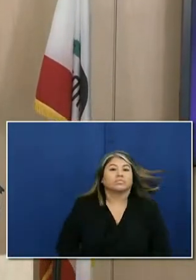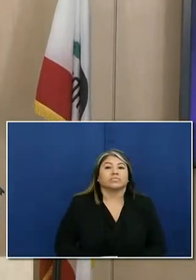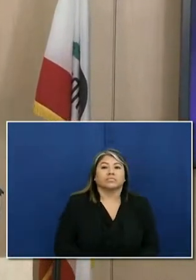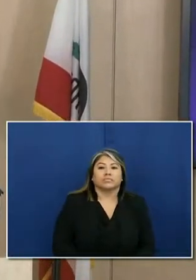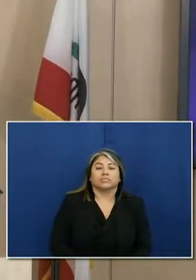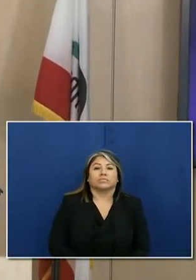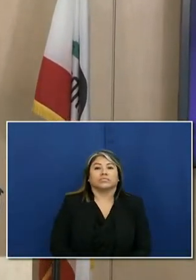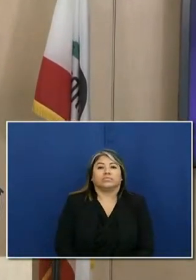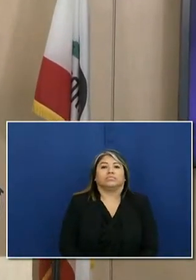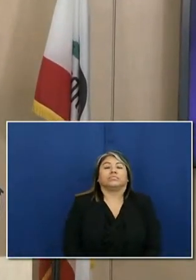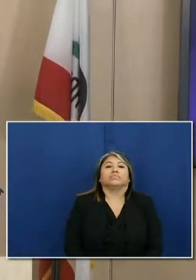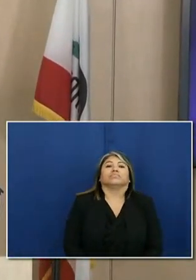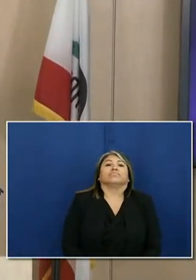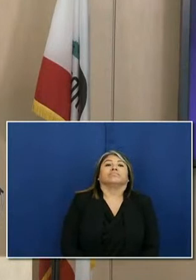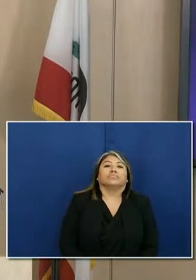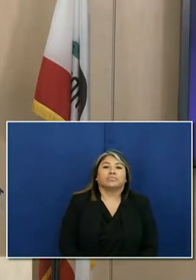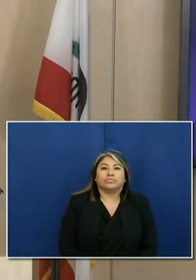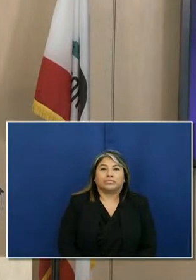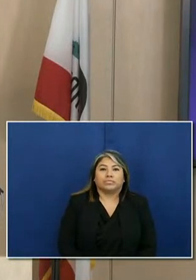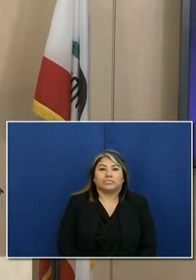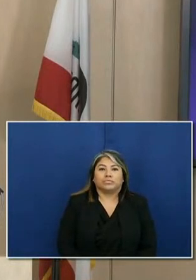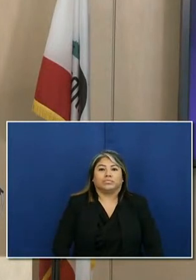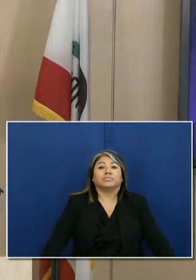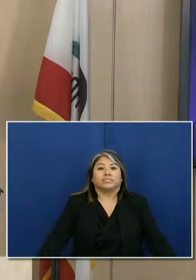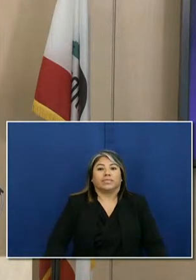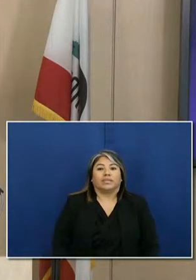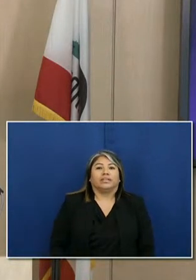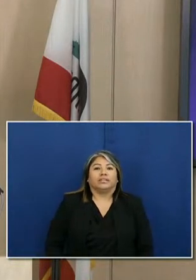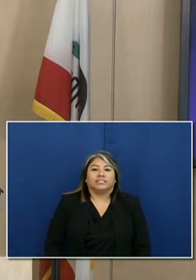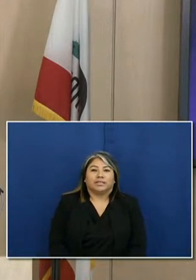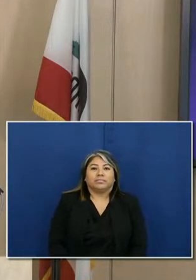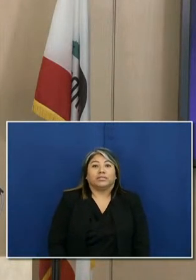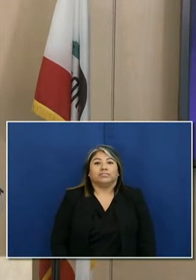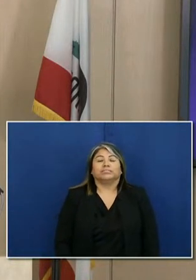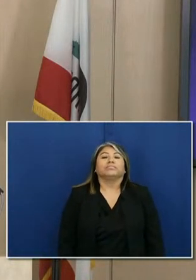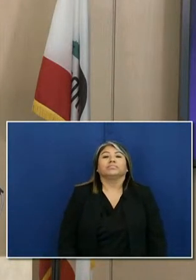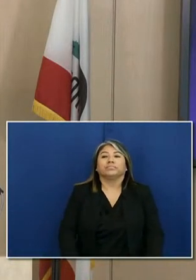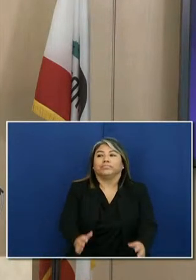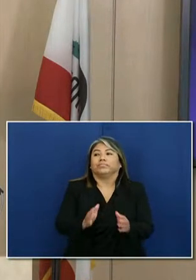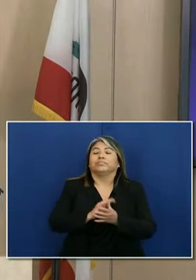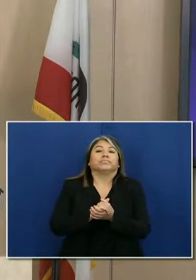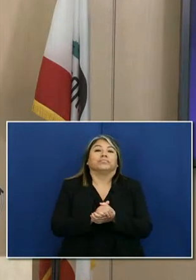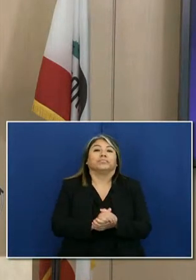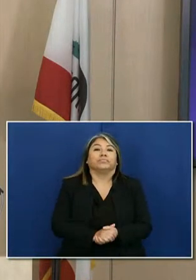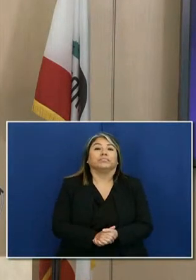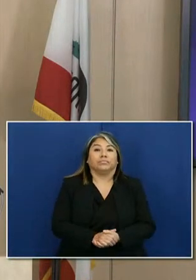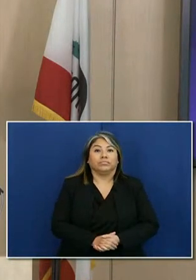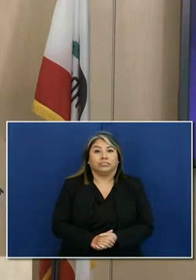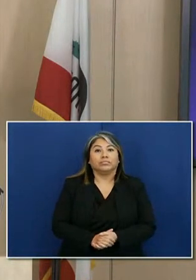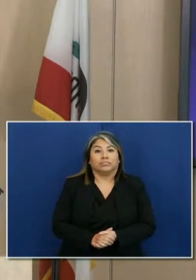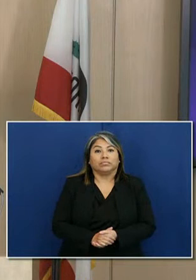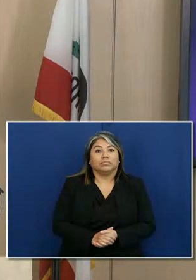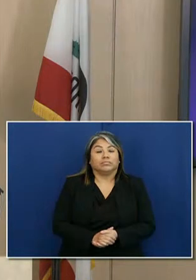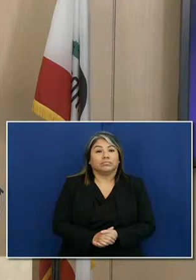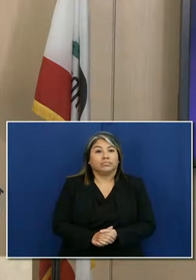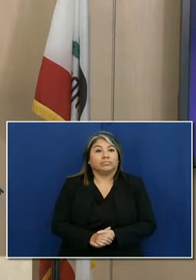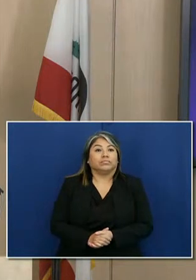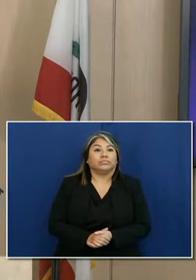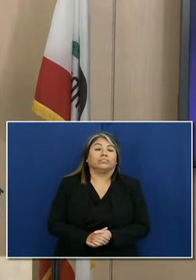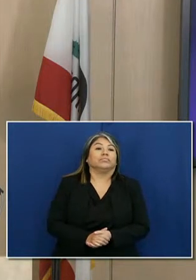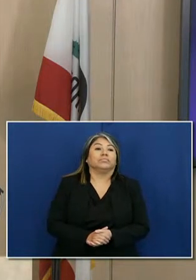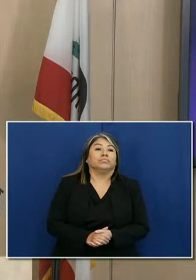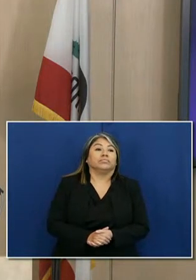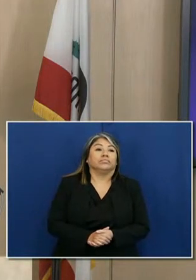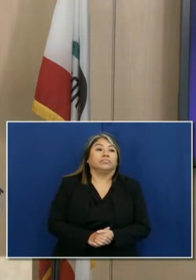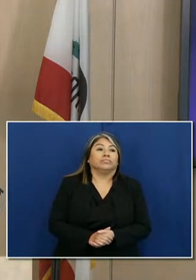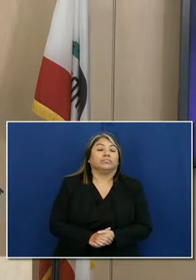Thank you, Dr. Wooten. We're going to go directly to the questions. Yes, this first question is from Taryn Mento with KPBS. Please